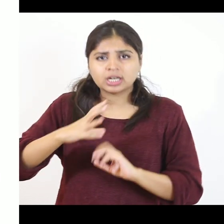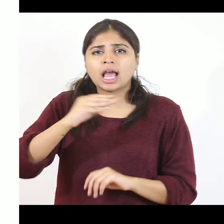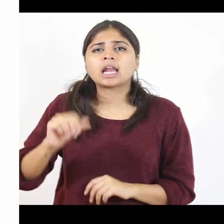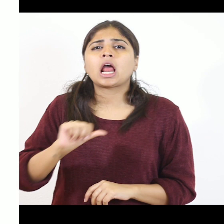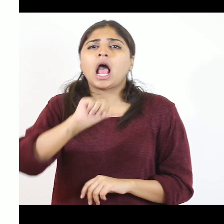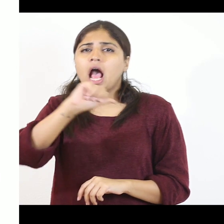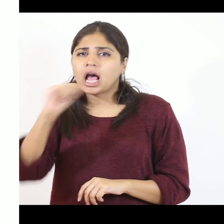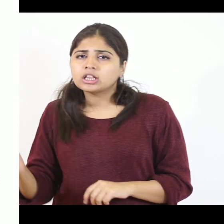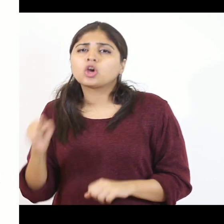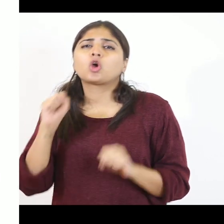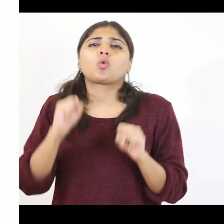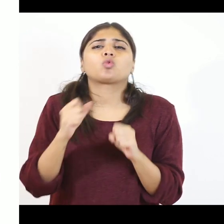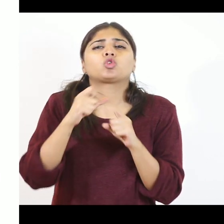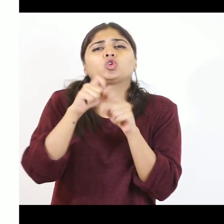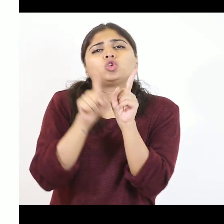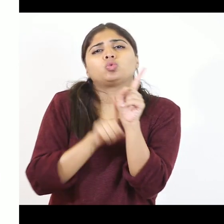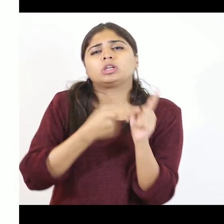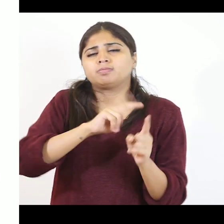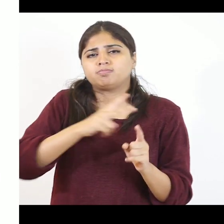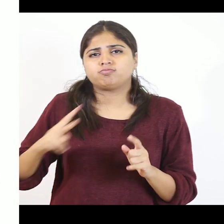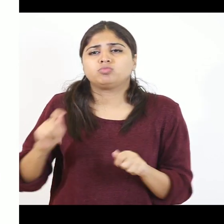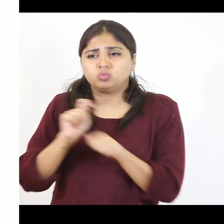duties.